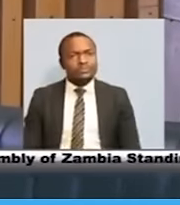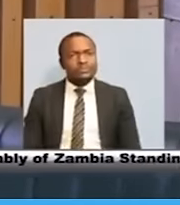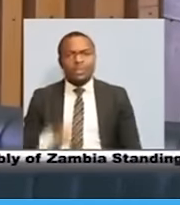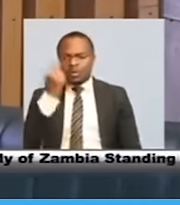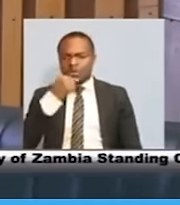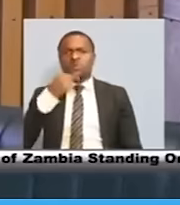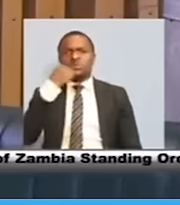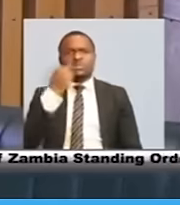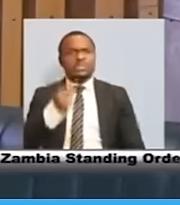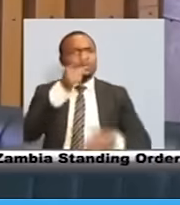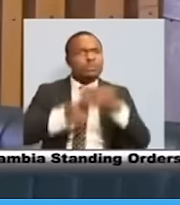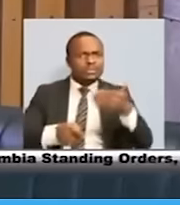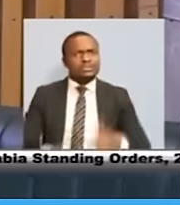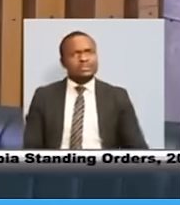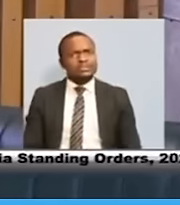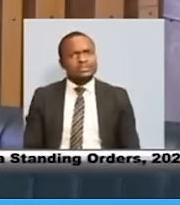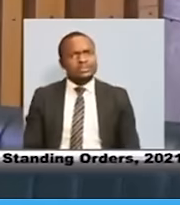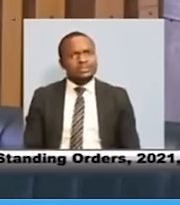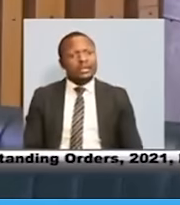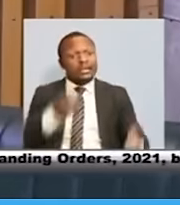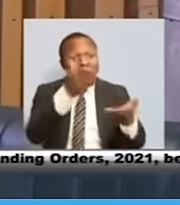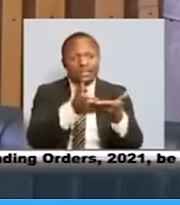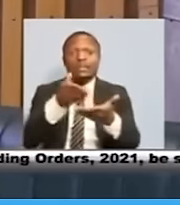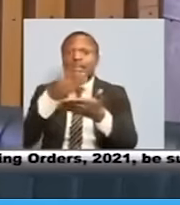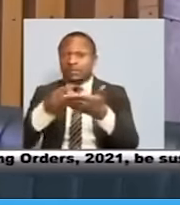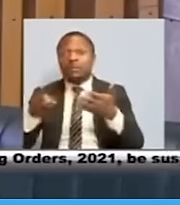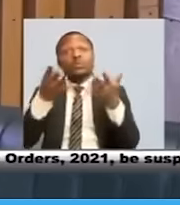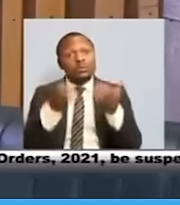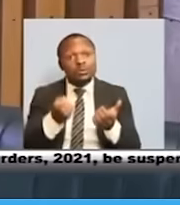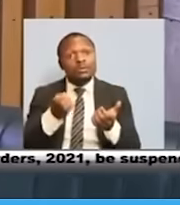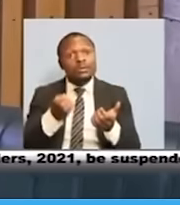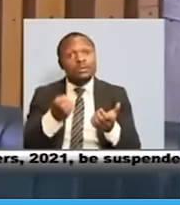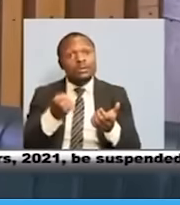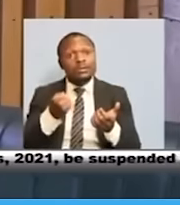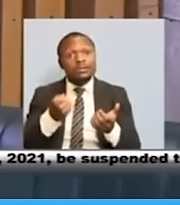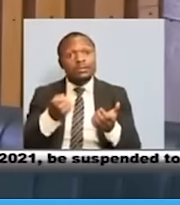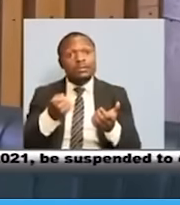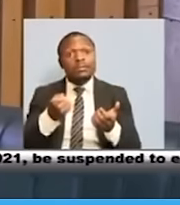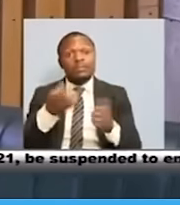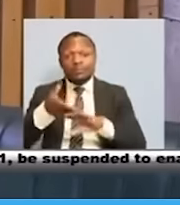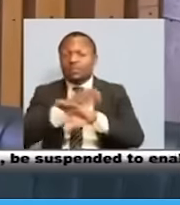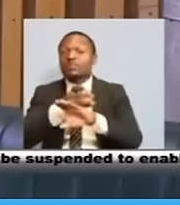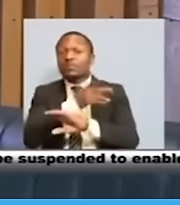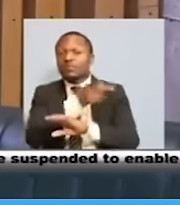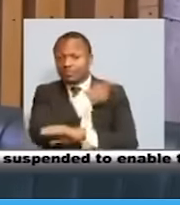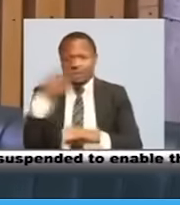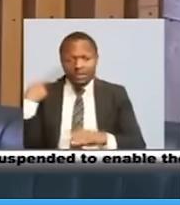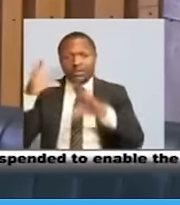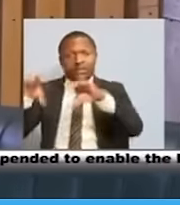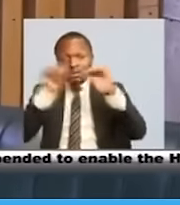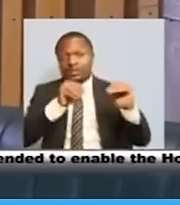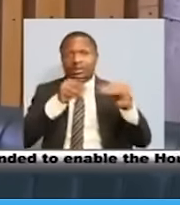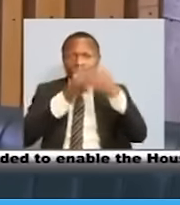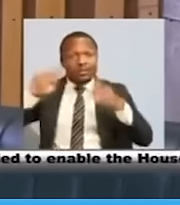is telling what? These are matters that we would want, before the House is adjourned, the read of